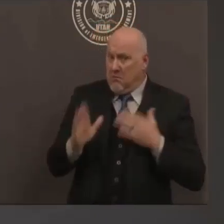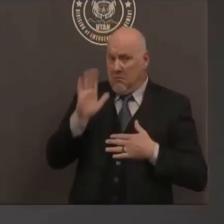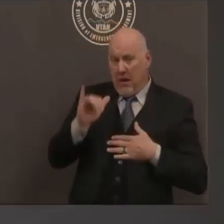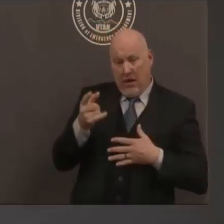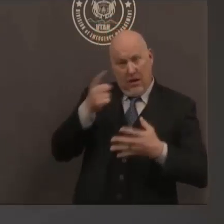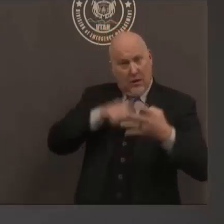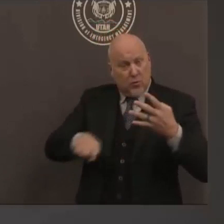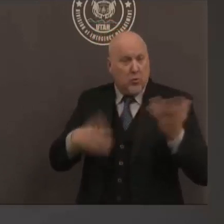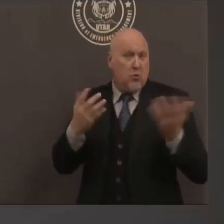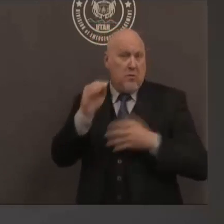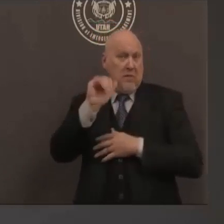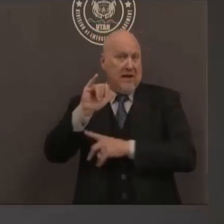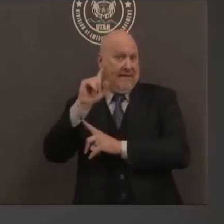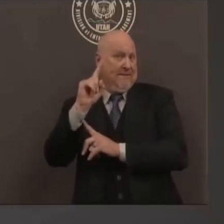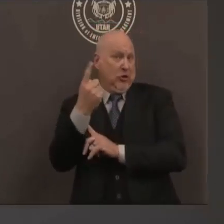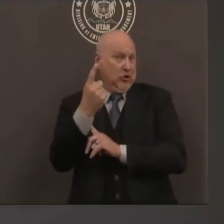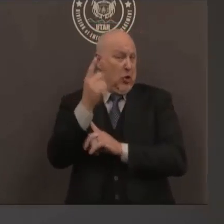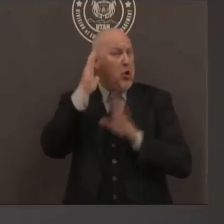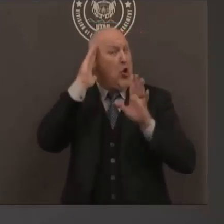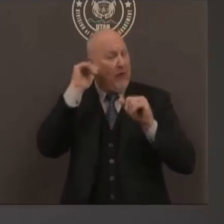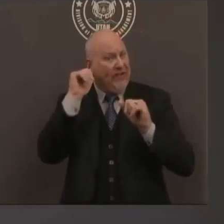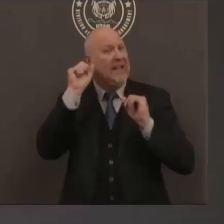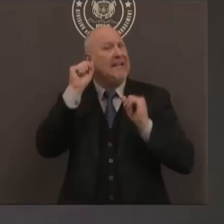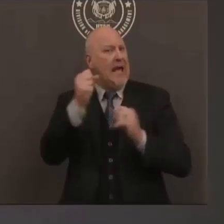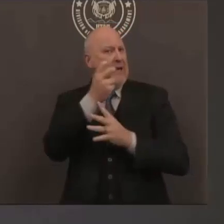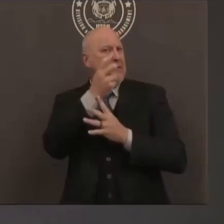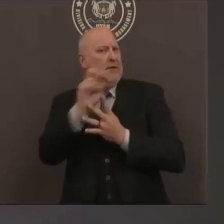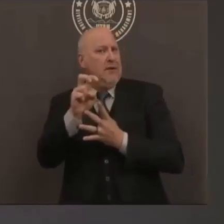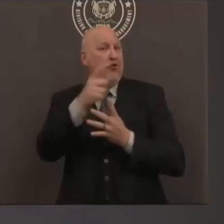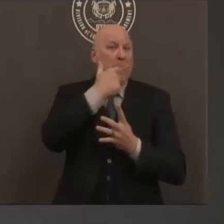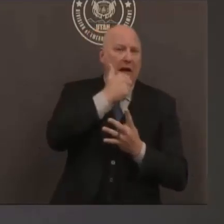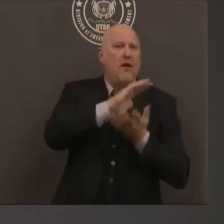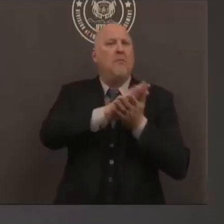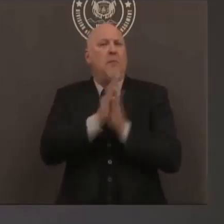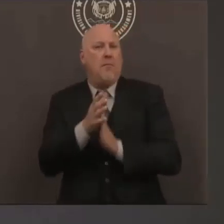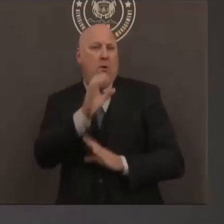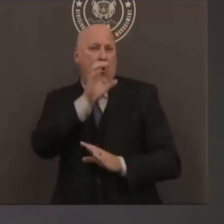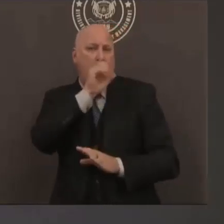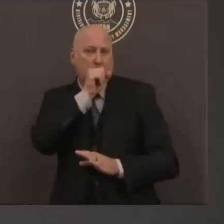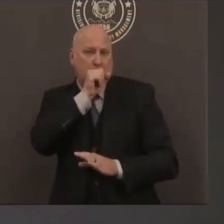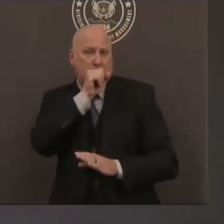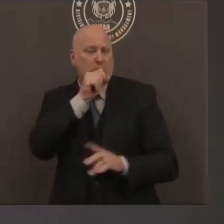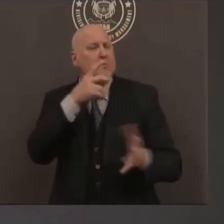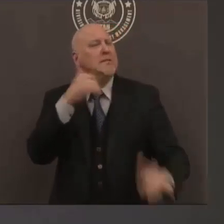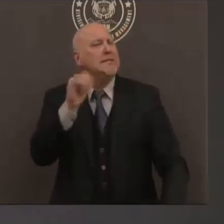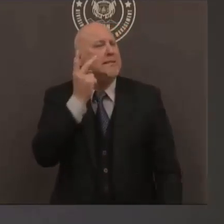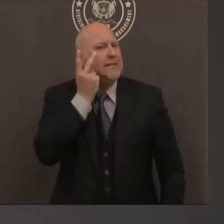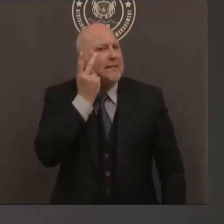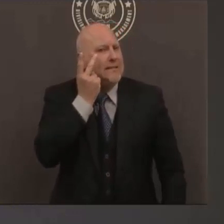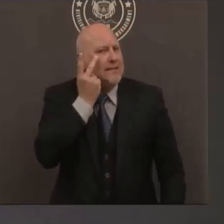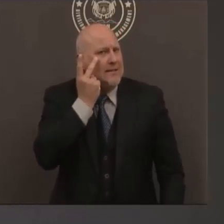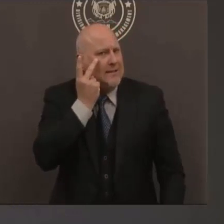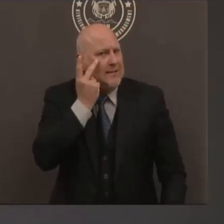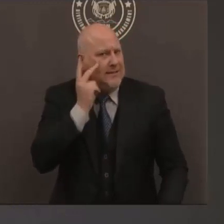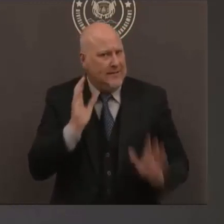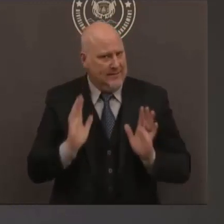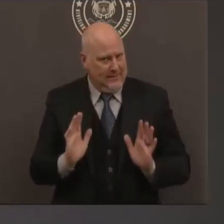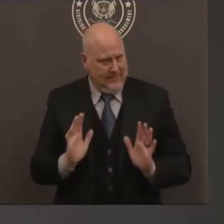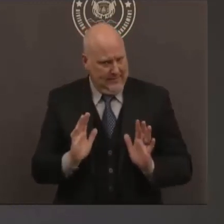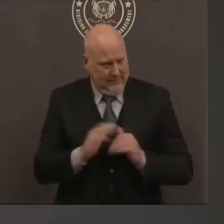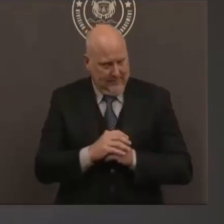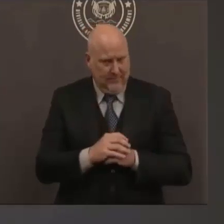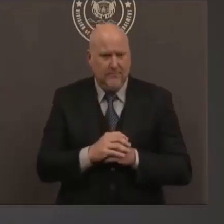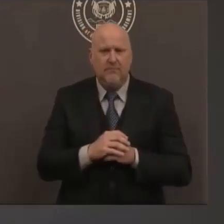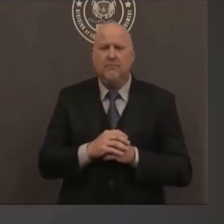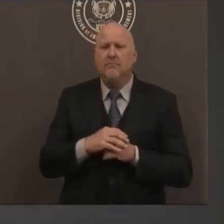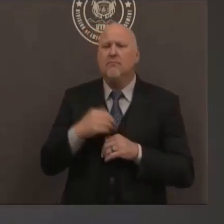It's been a common date out there. I'll give you some information on why we're doing this and what's the data tells us.